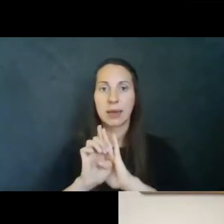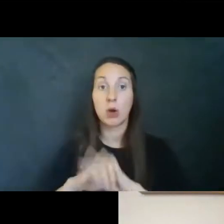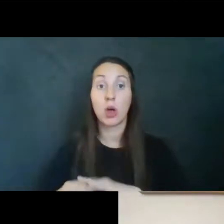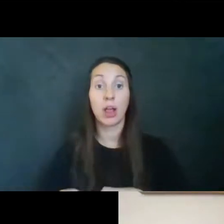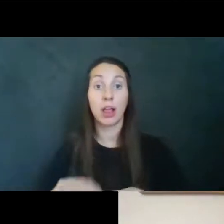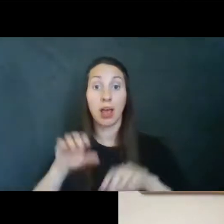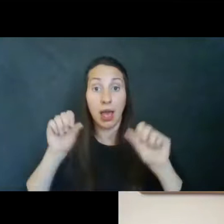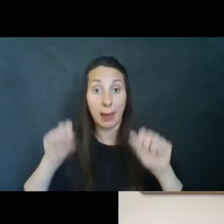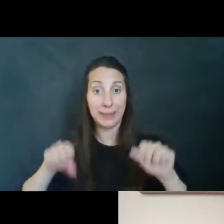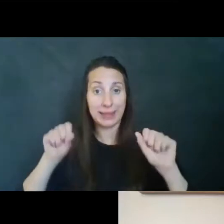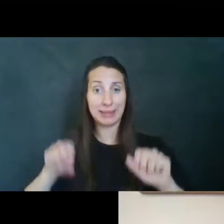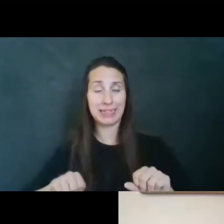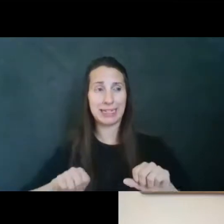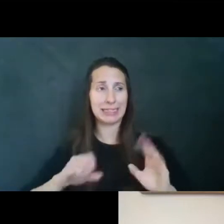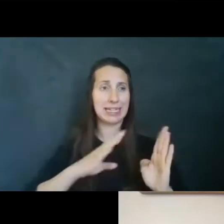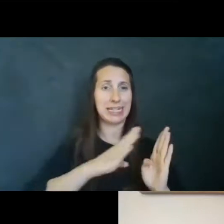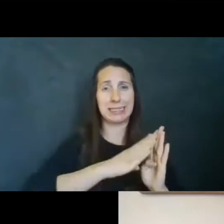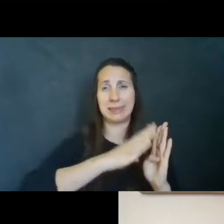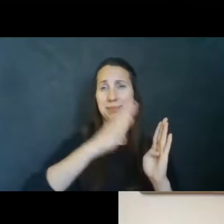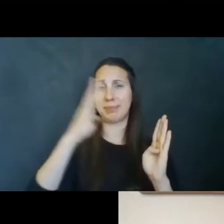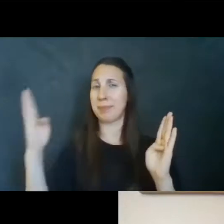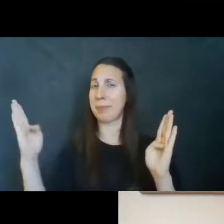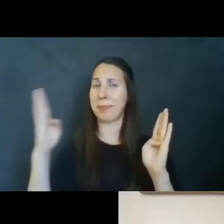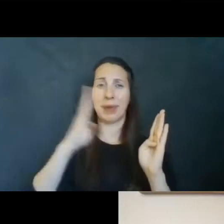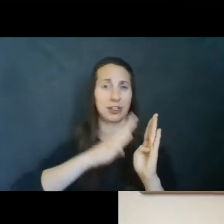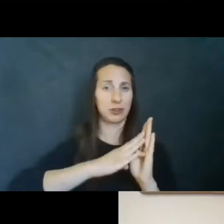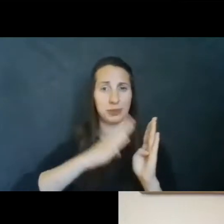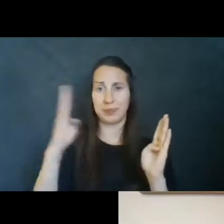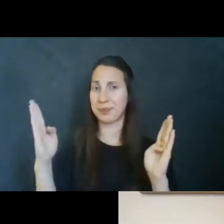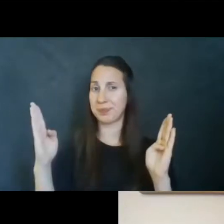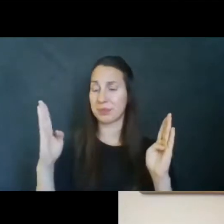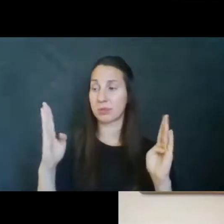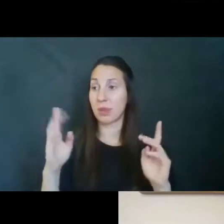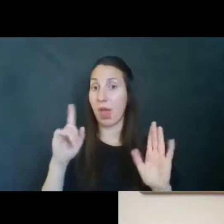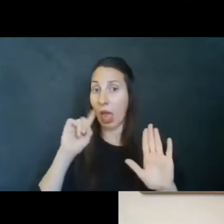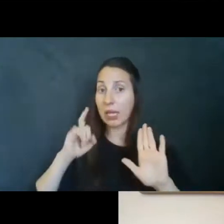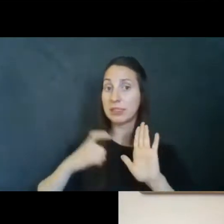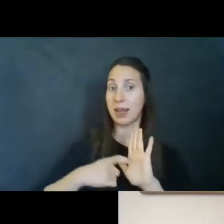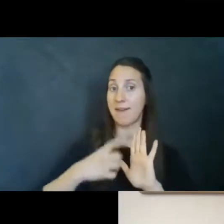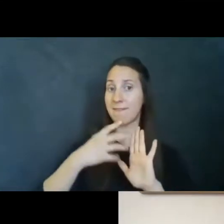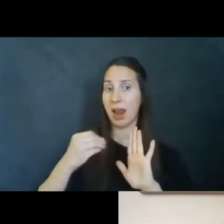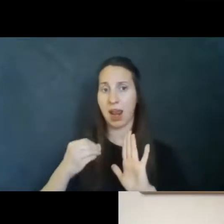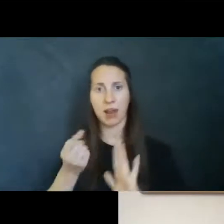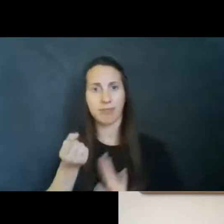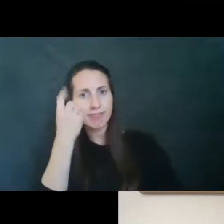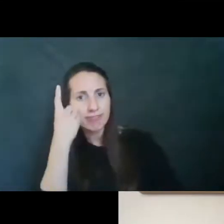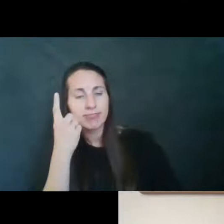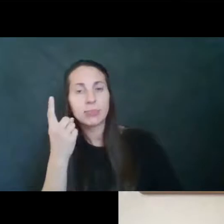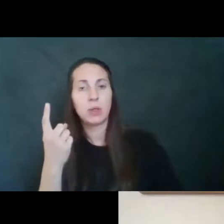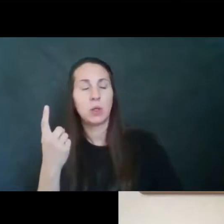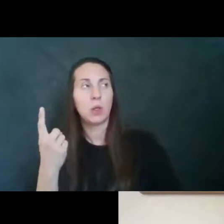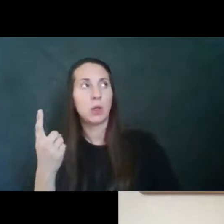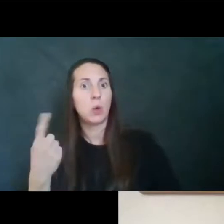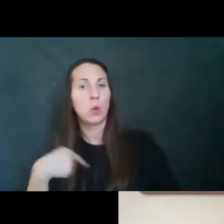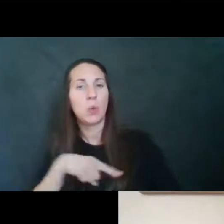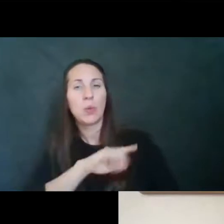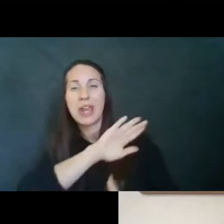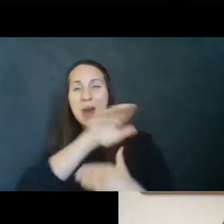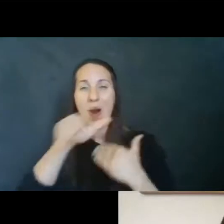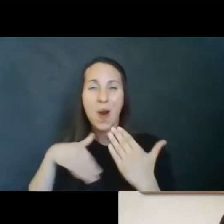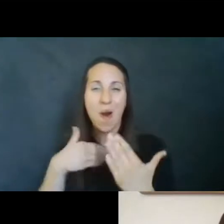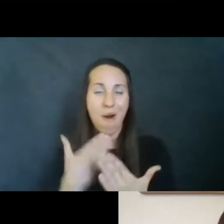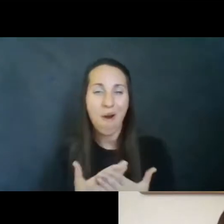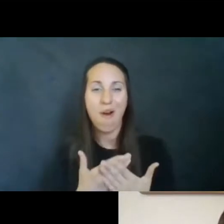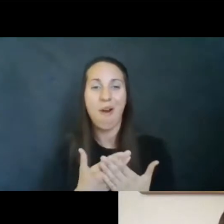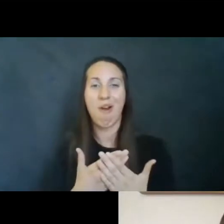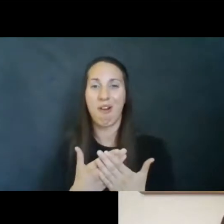and seeing that identifying and recognizing that we all have places in our life where we